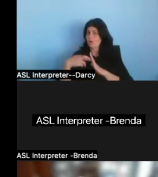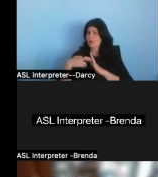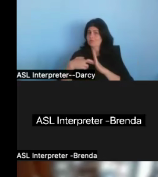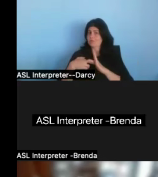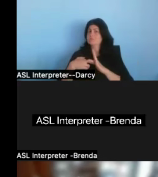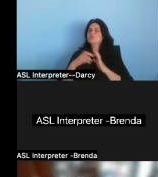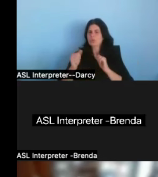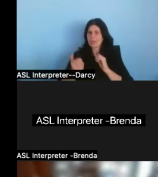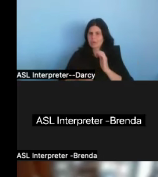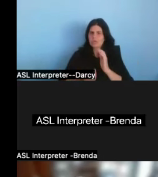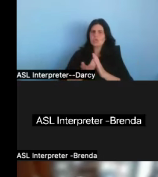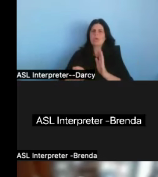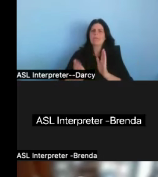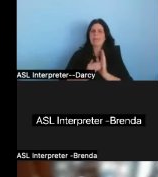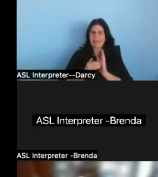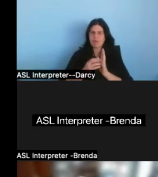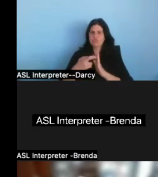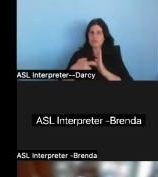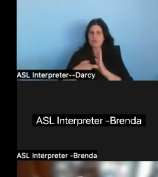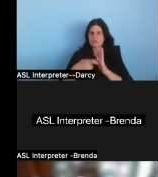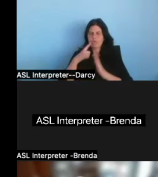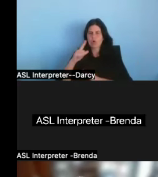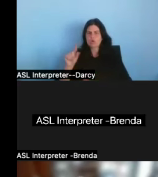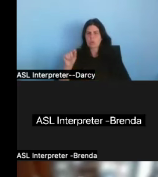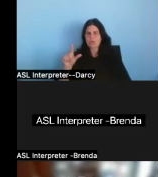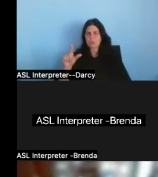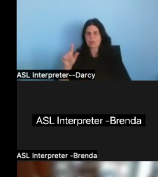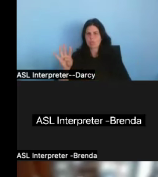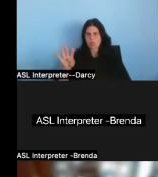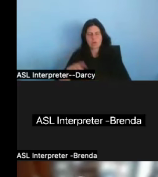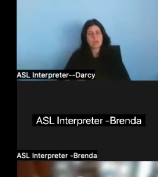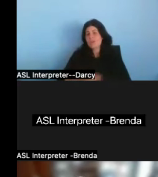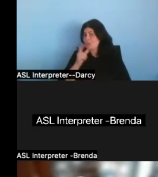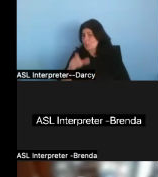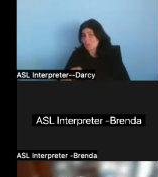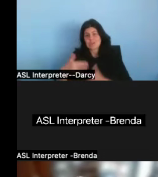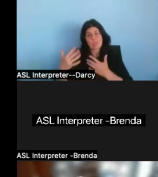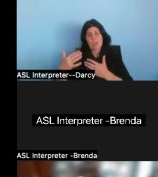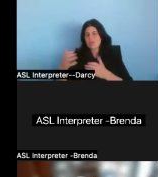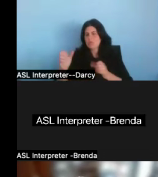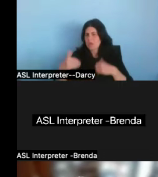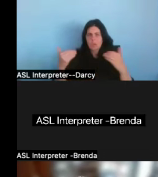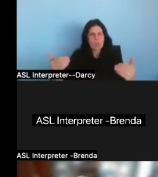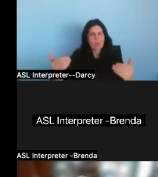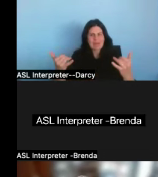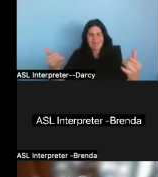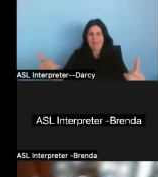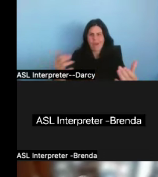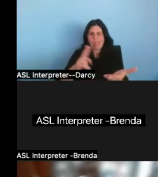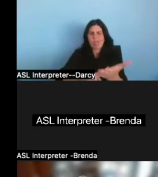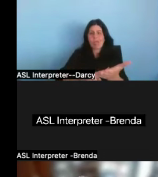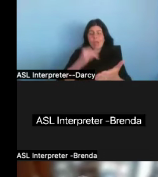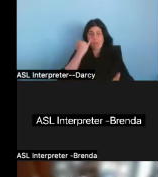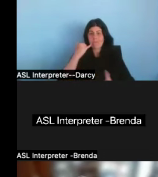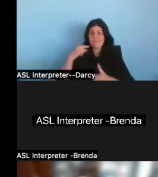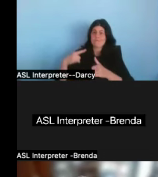your registration for 2024. Though you don't have to wait, you can go in and log in, or if you've never registered for